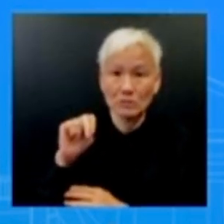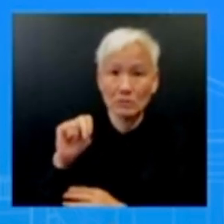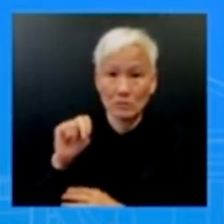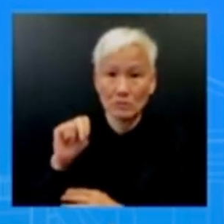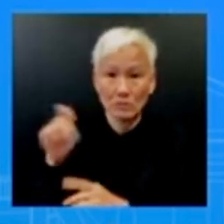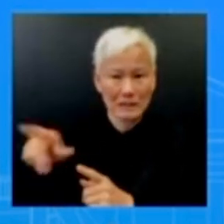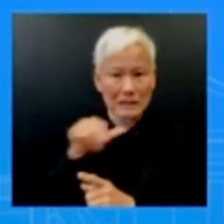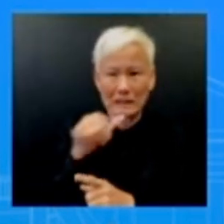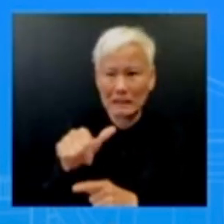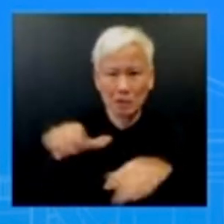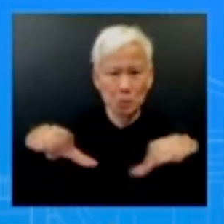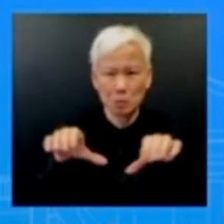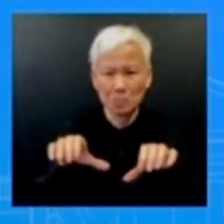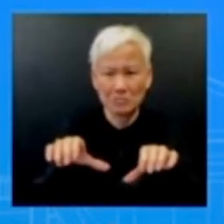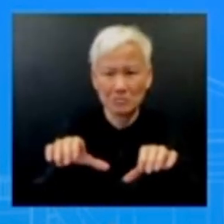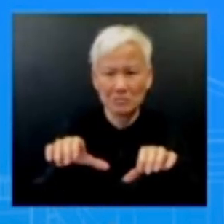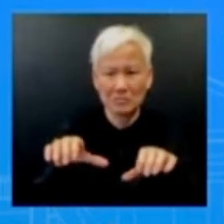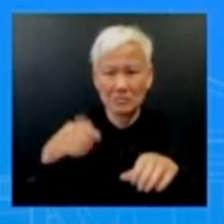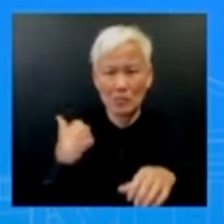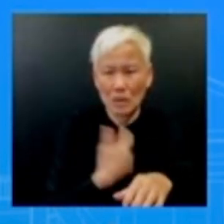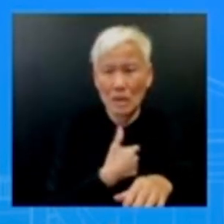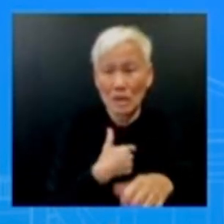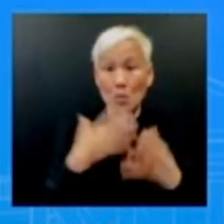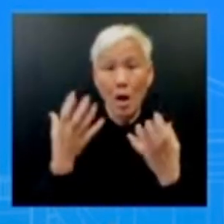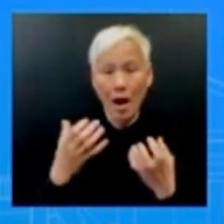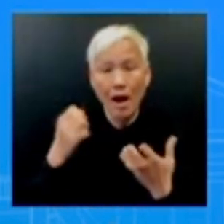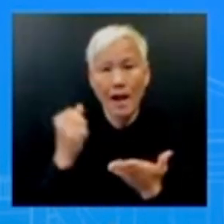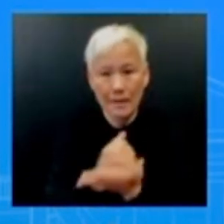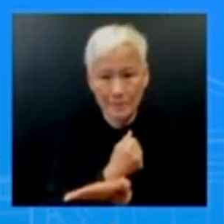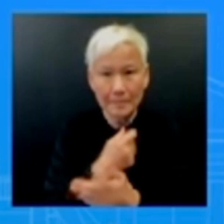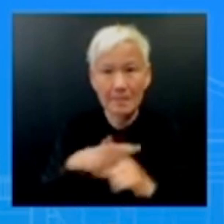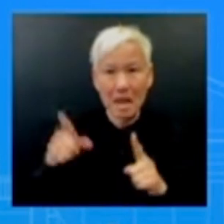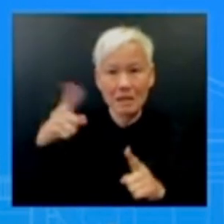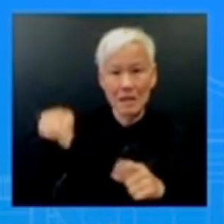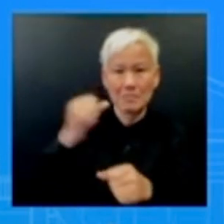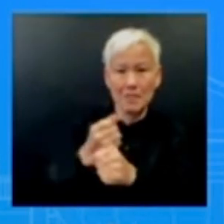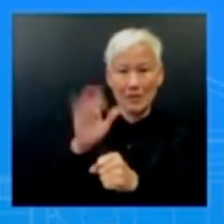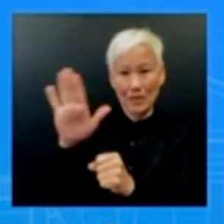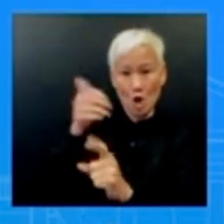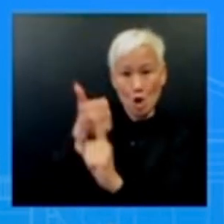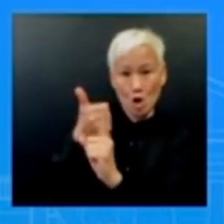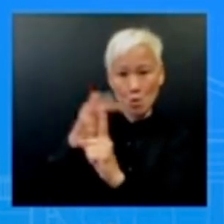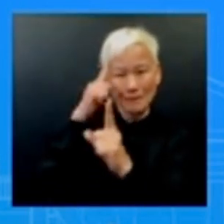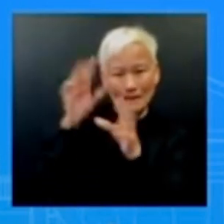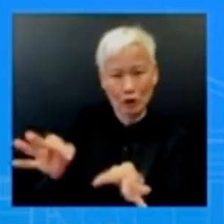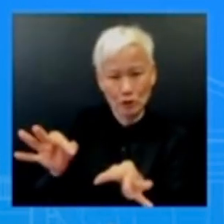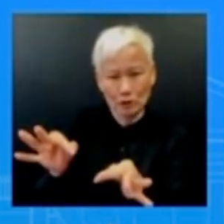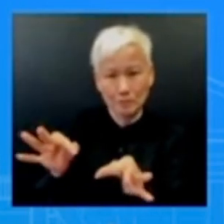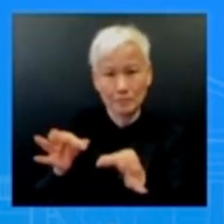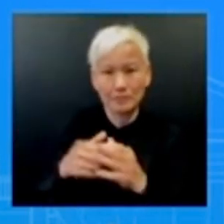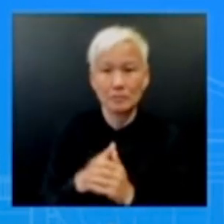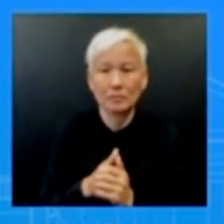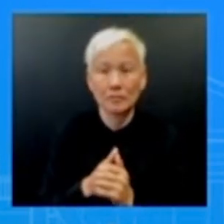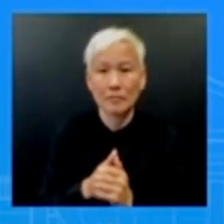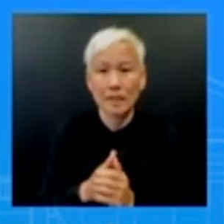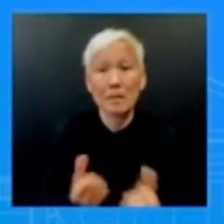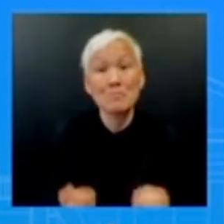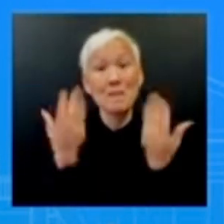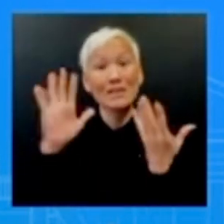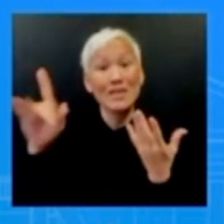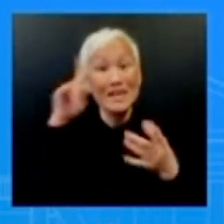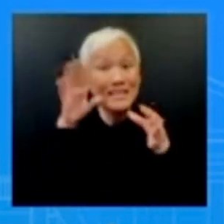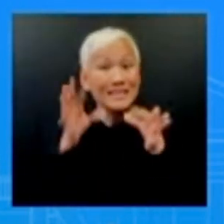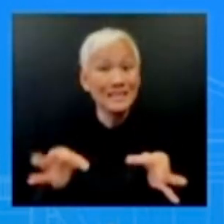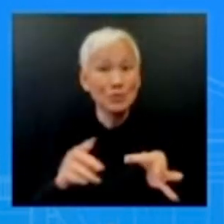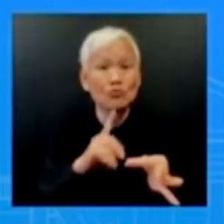They have made their own sovereign decisions, and largely, at least tacitly, many of those decisions have come down on the side of Russia here,